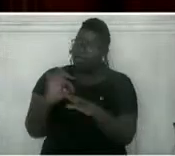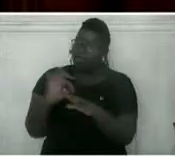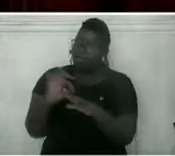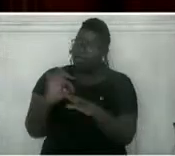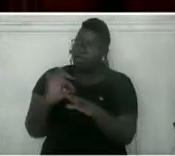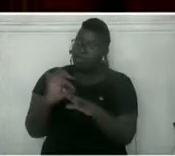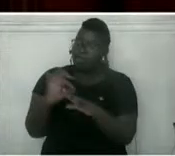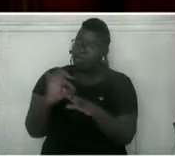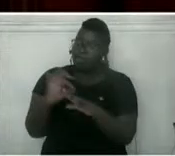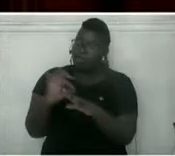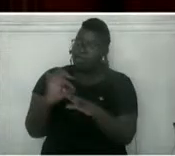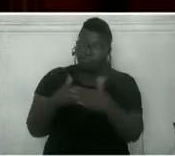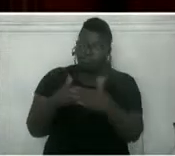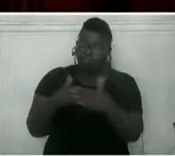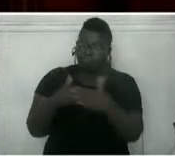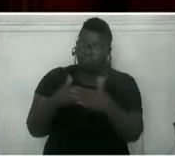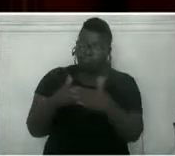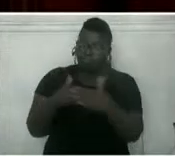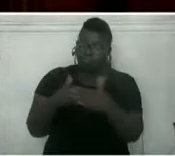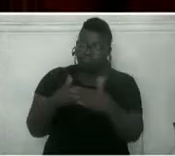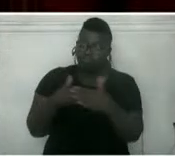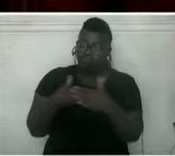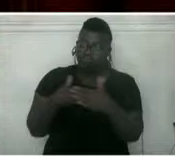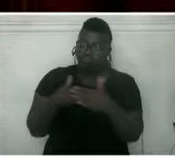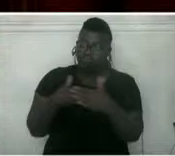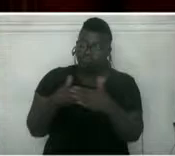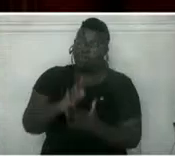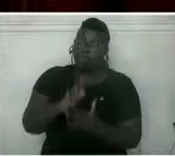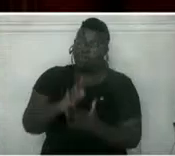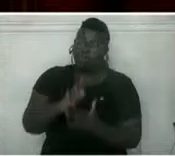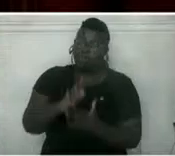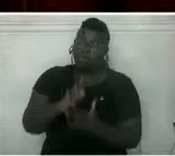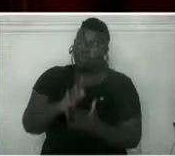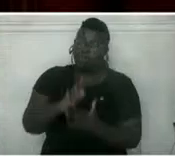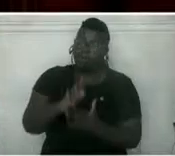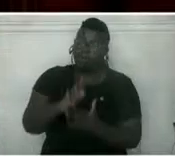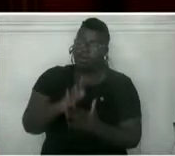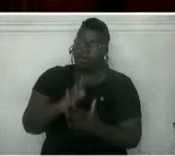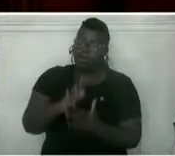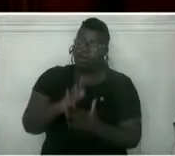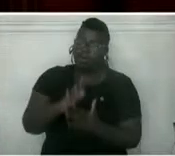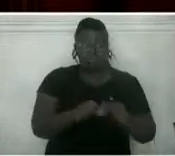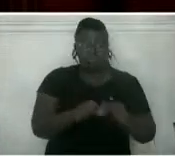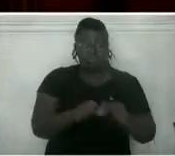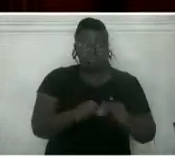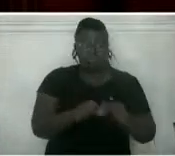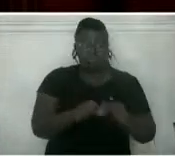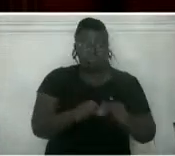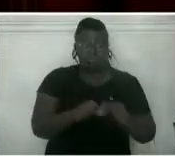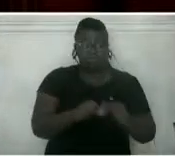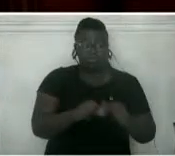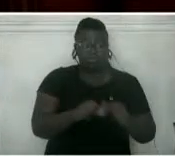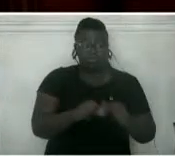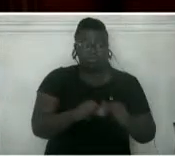stopped due to COVID-19. As part of the socio-economic empowerment, a total of